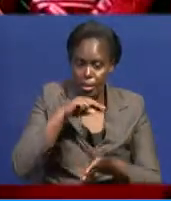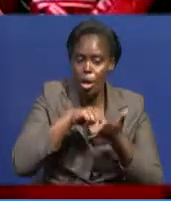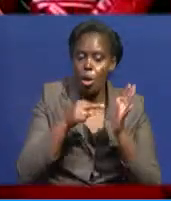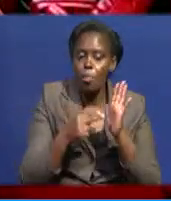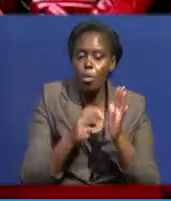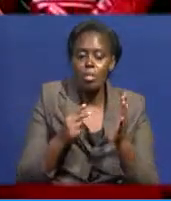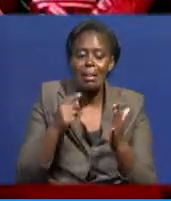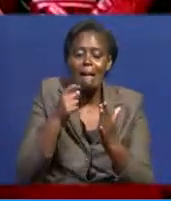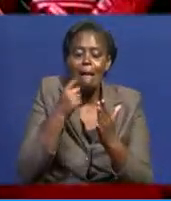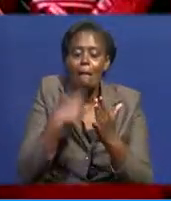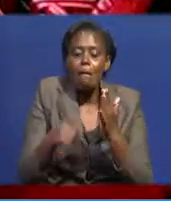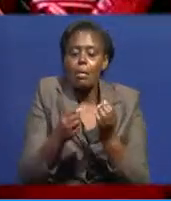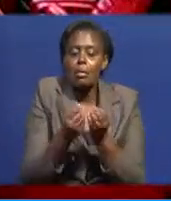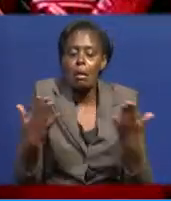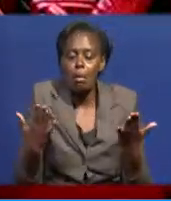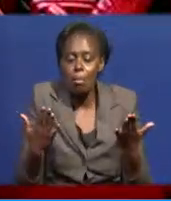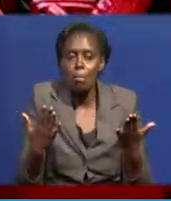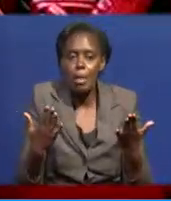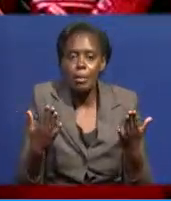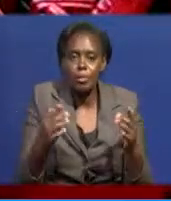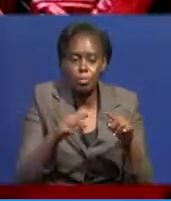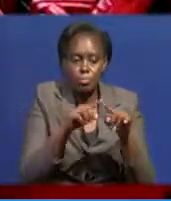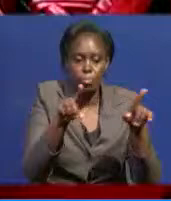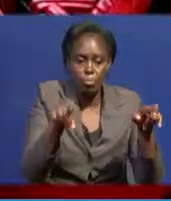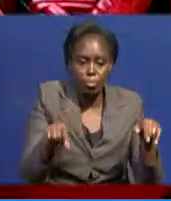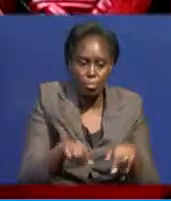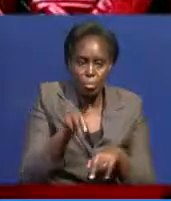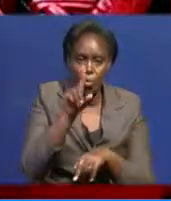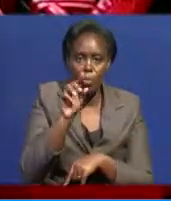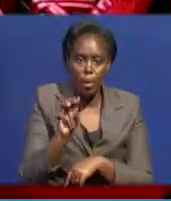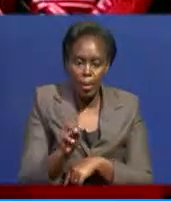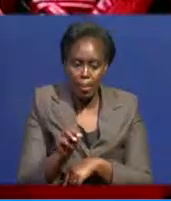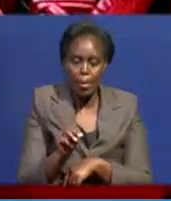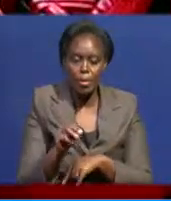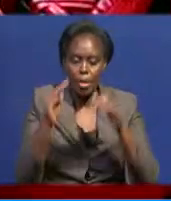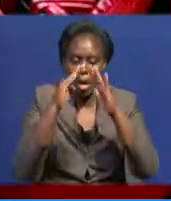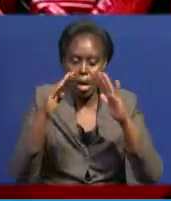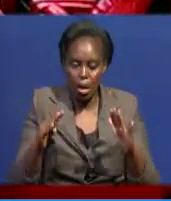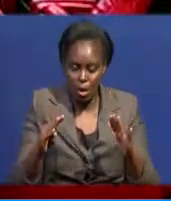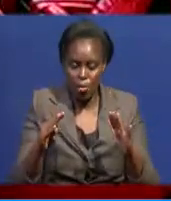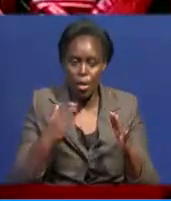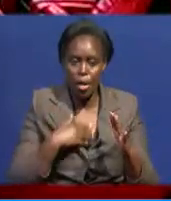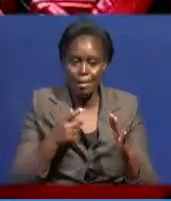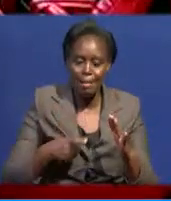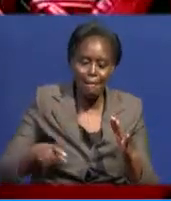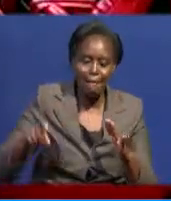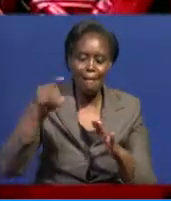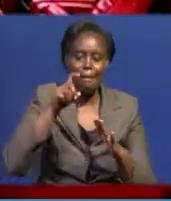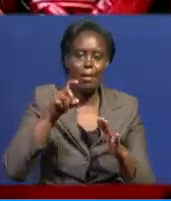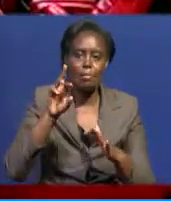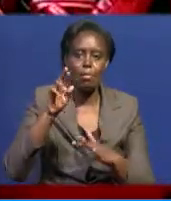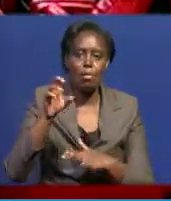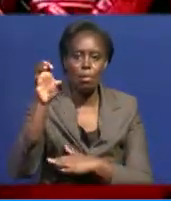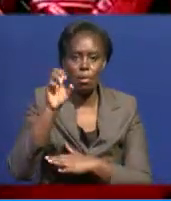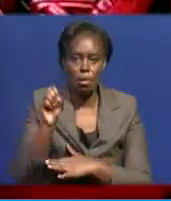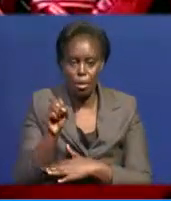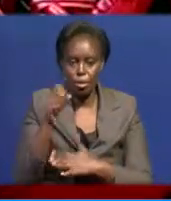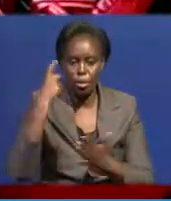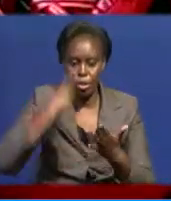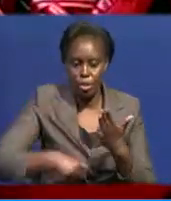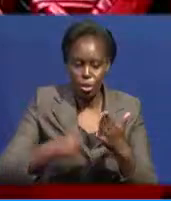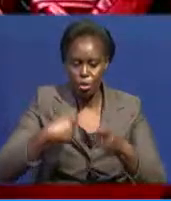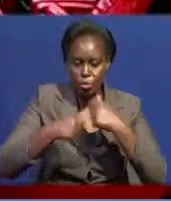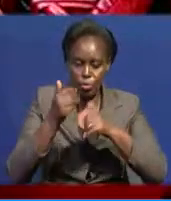projected cost per square meter of each housing unit, as well as the interest rate to be charged to buyers of